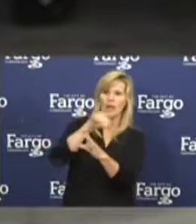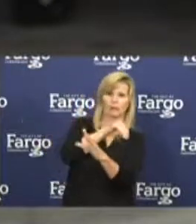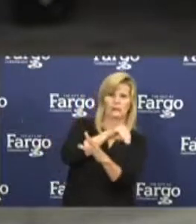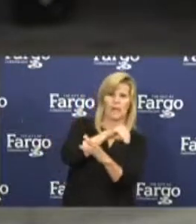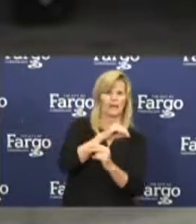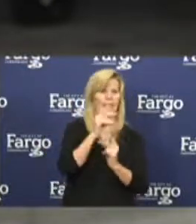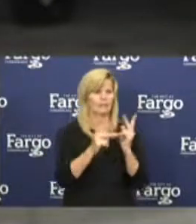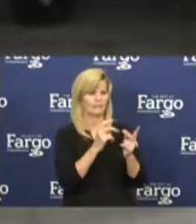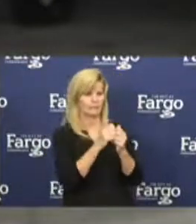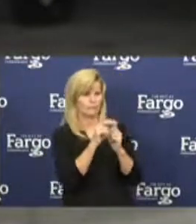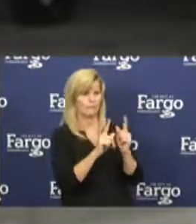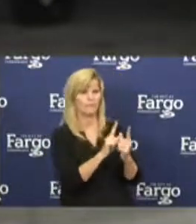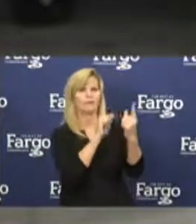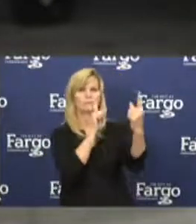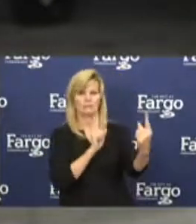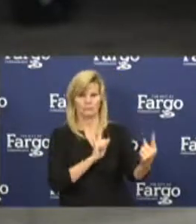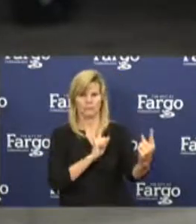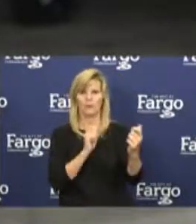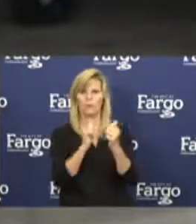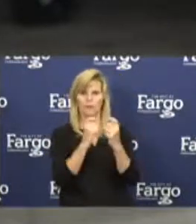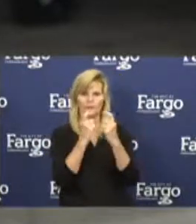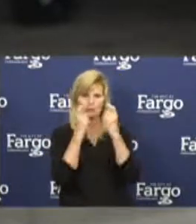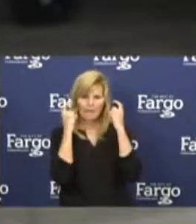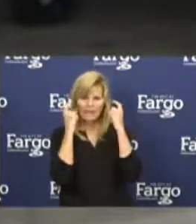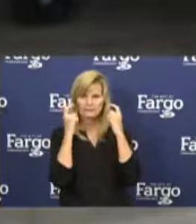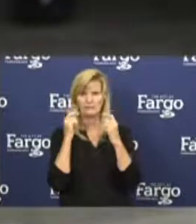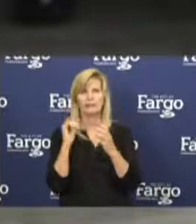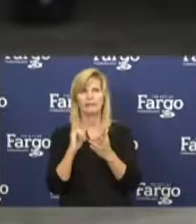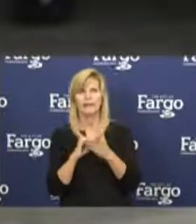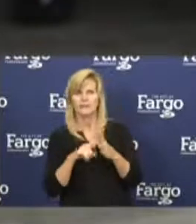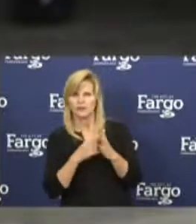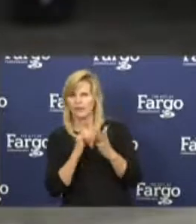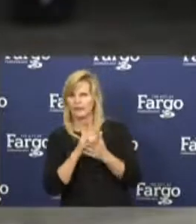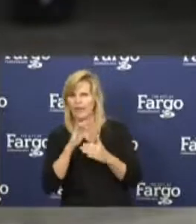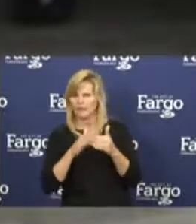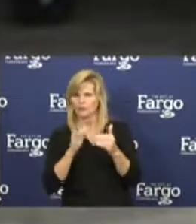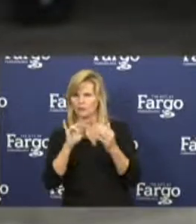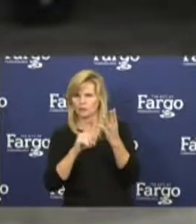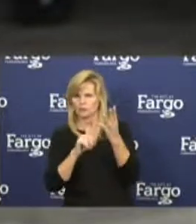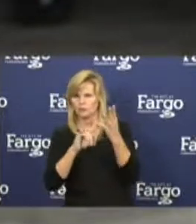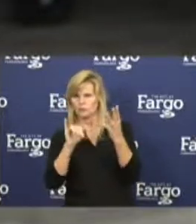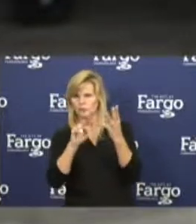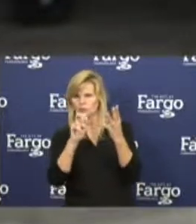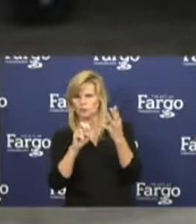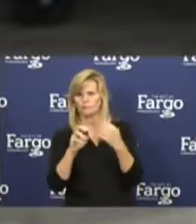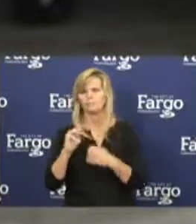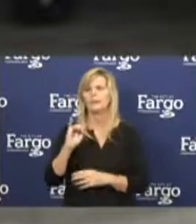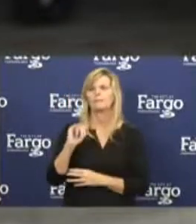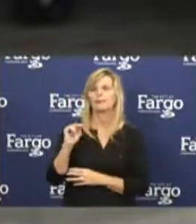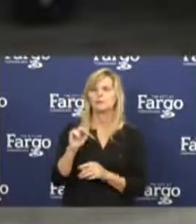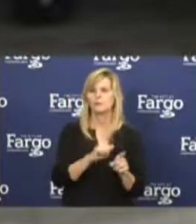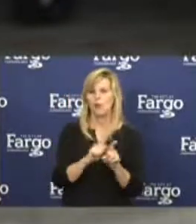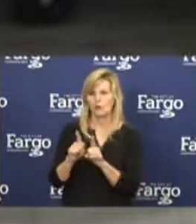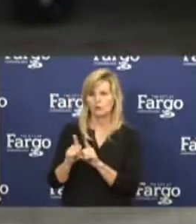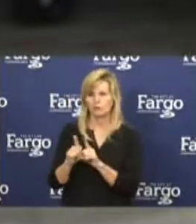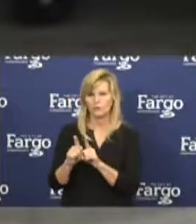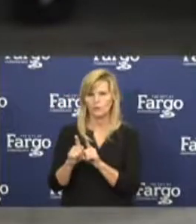distancing and masking. That's been just the end of June that they started that. Minnesota is also going